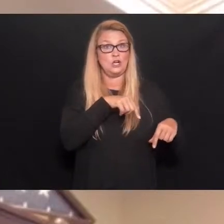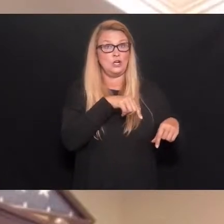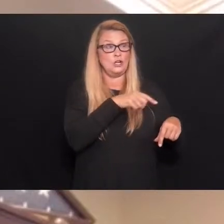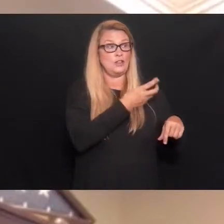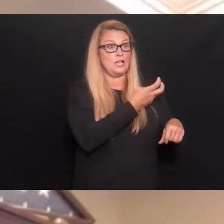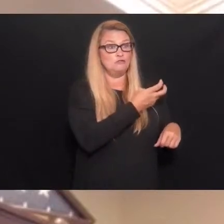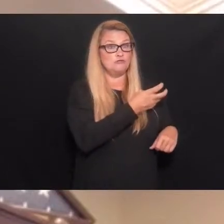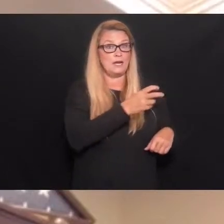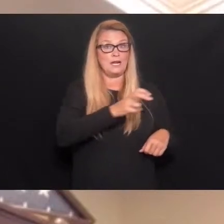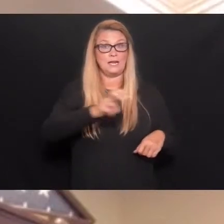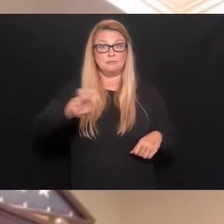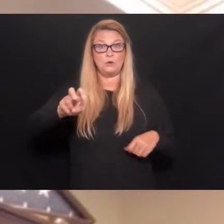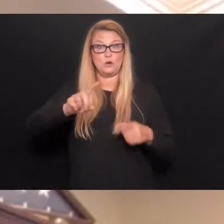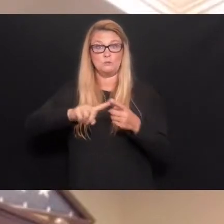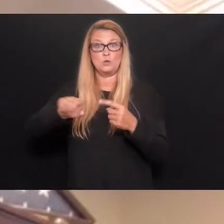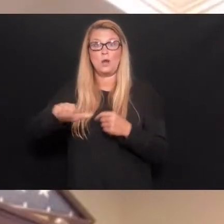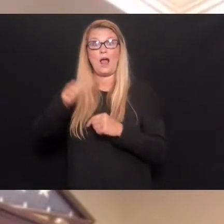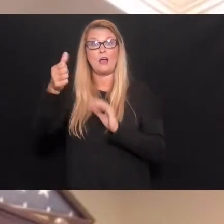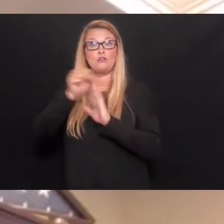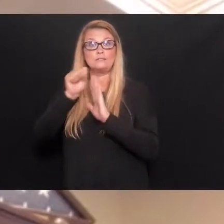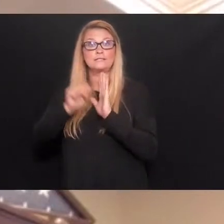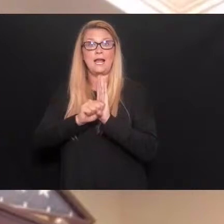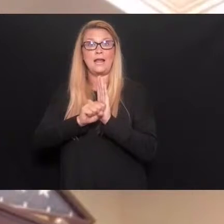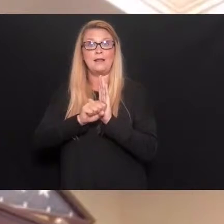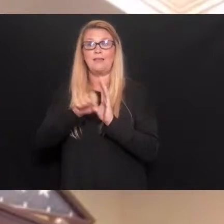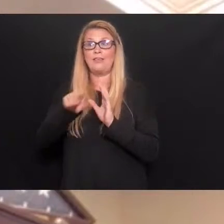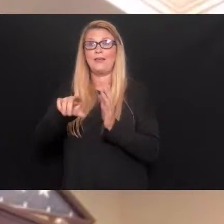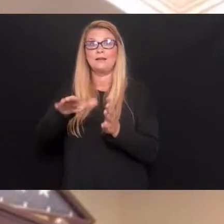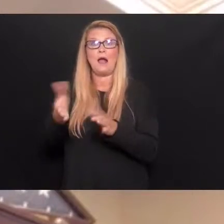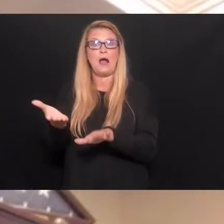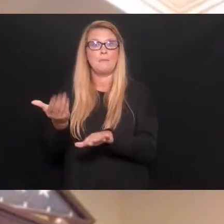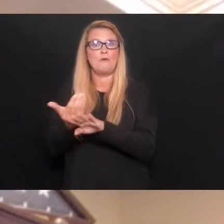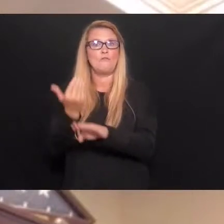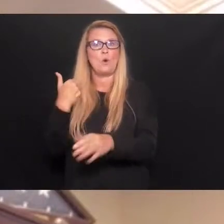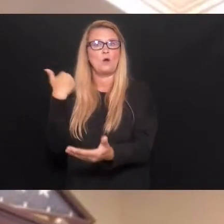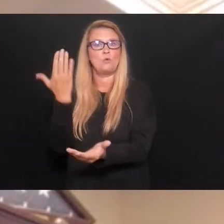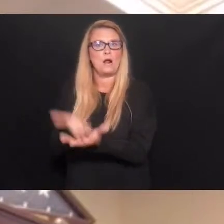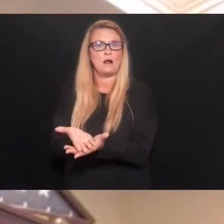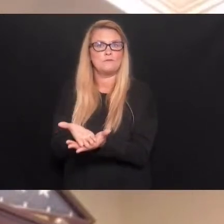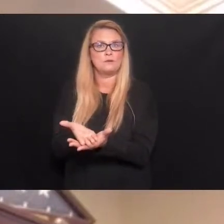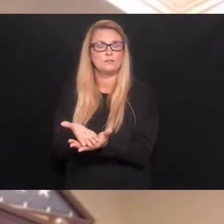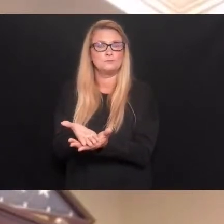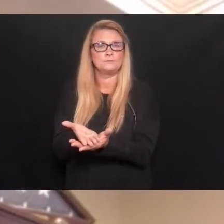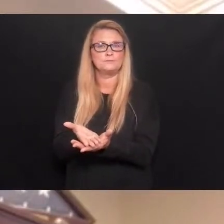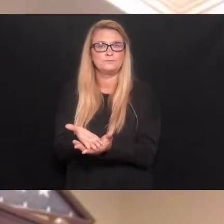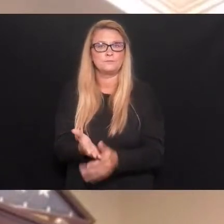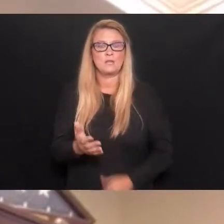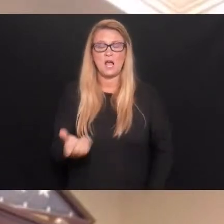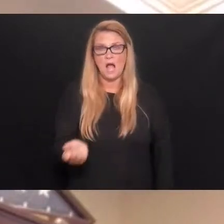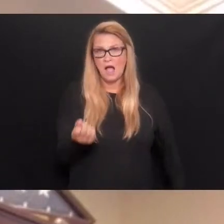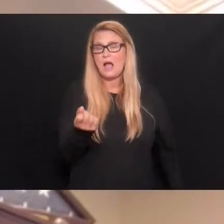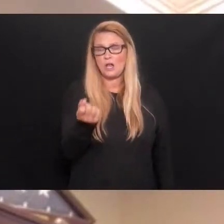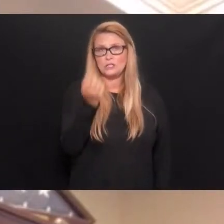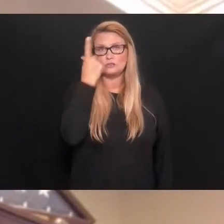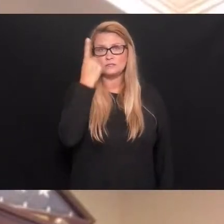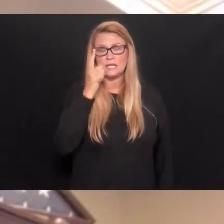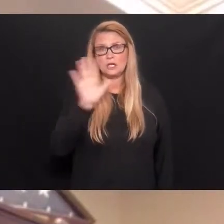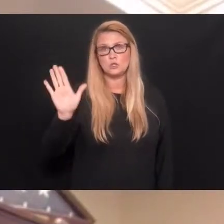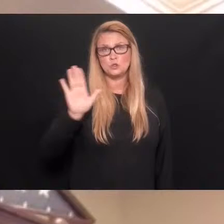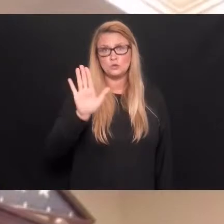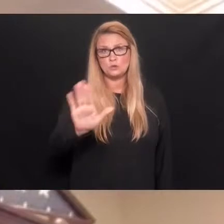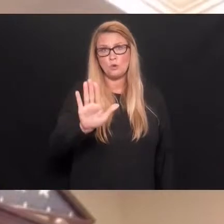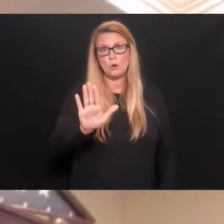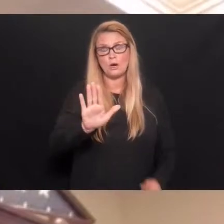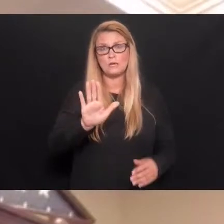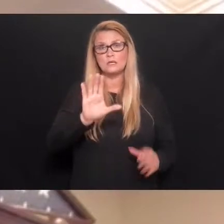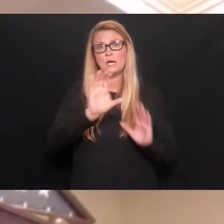state, passed away. I fully understand we all have our constitutional rights. And